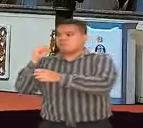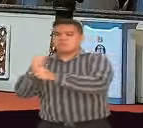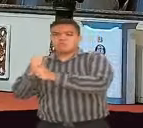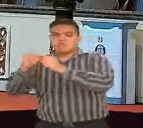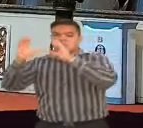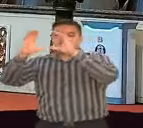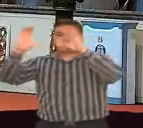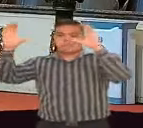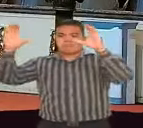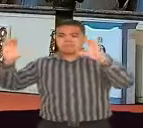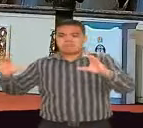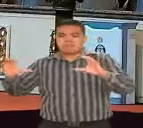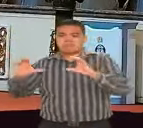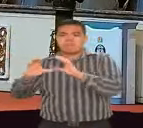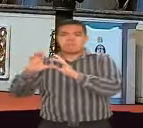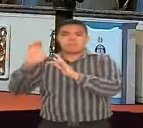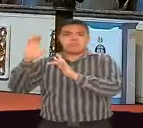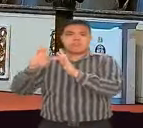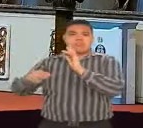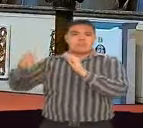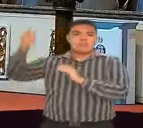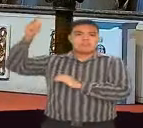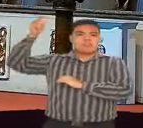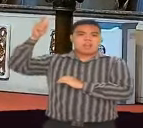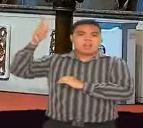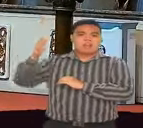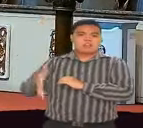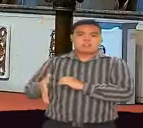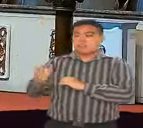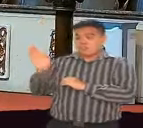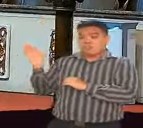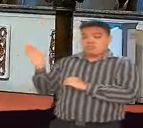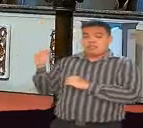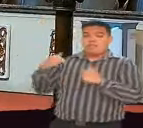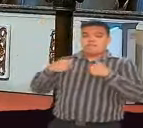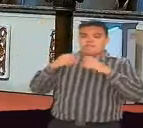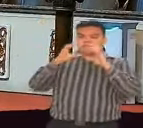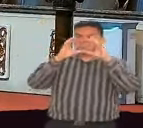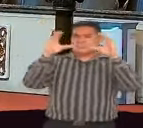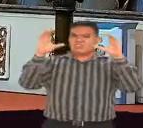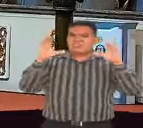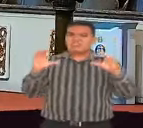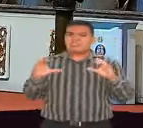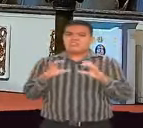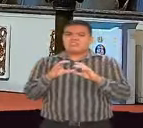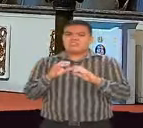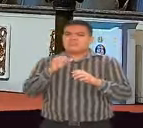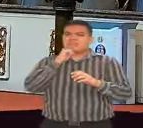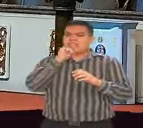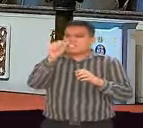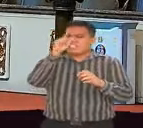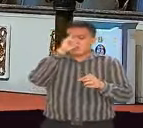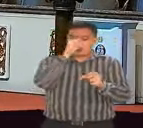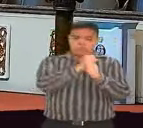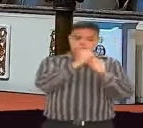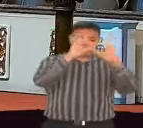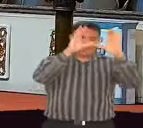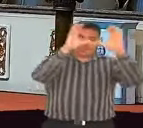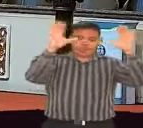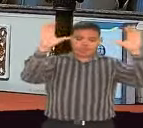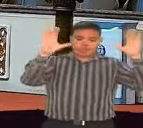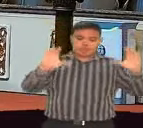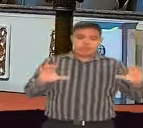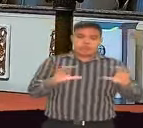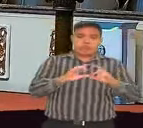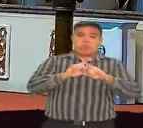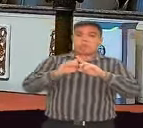degree kaysa Ginoo. I have nothing against a degree. I have a degree. But you know what? Dili ta dapat mo salig sa atong